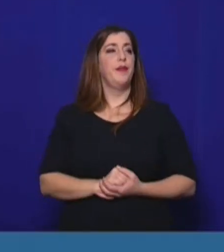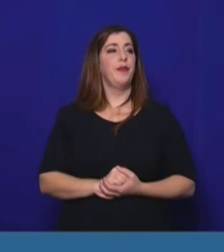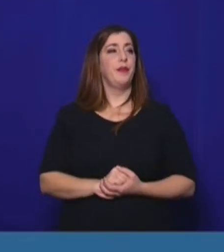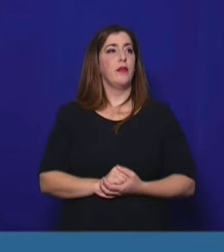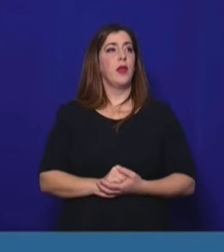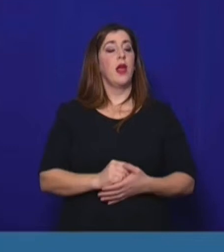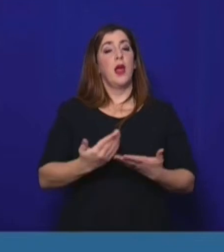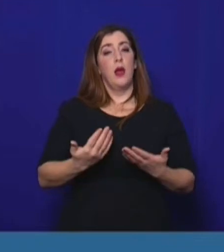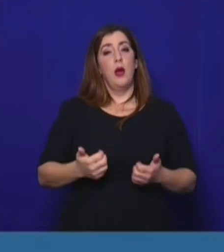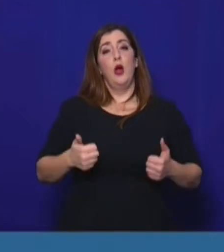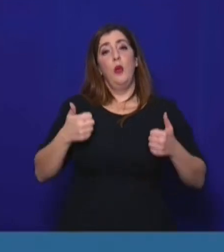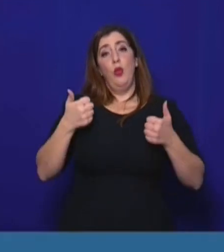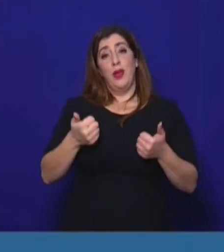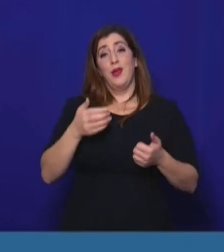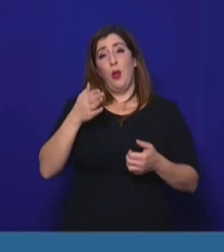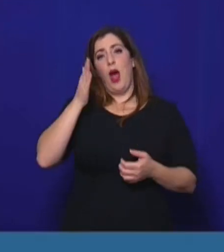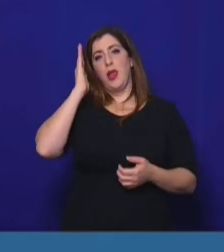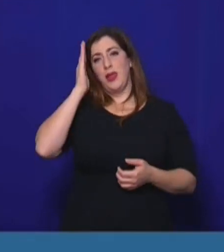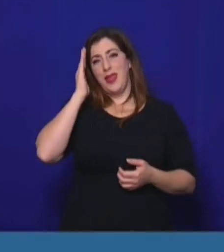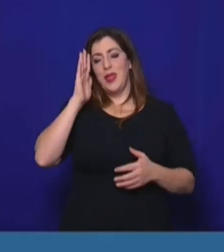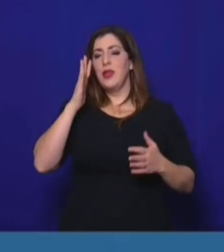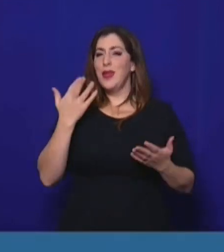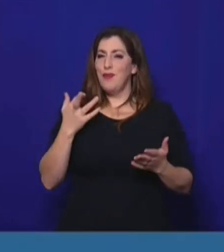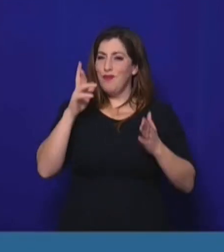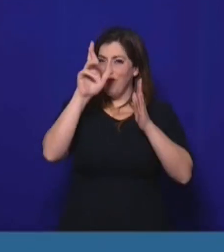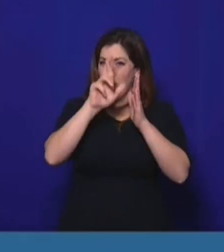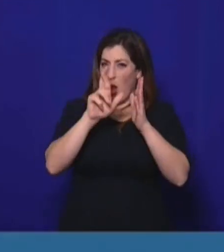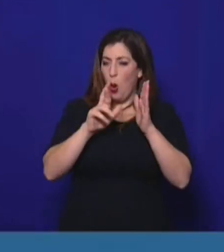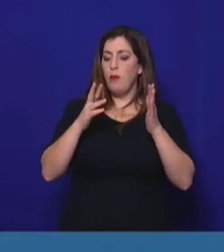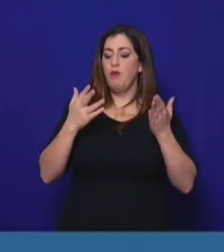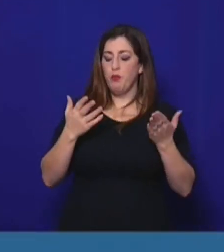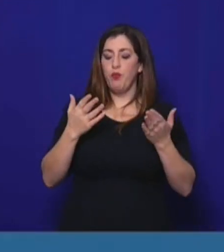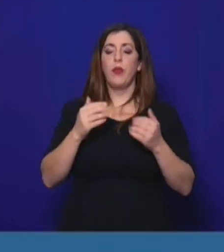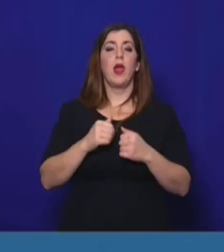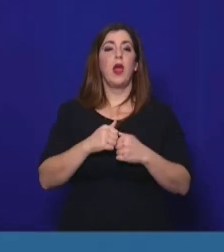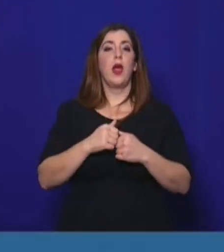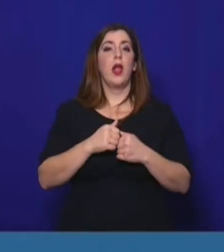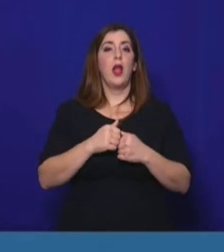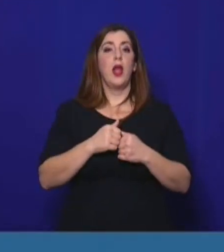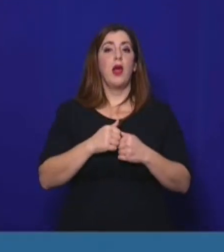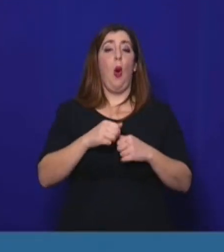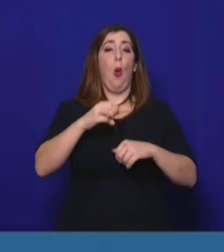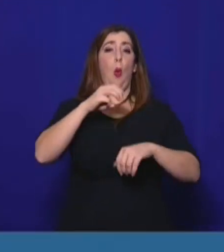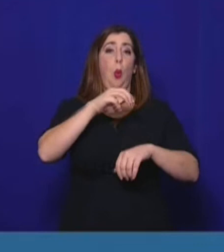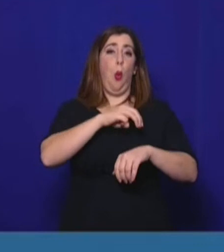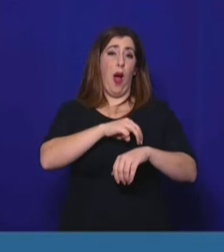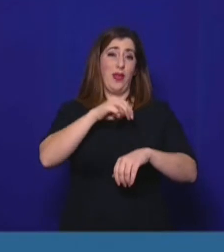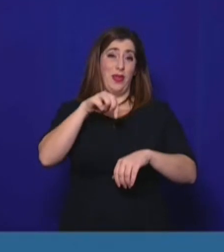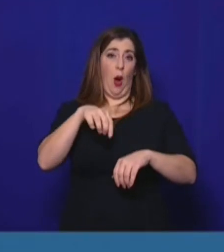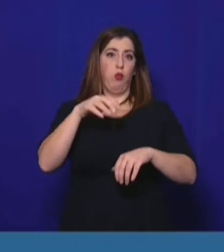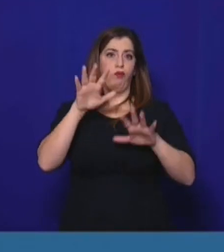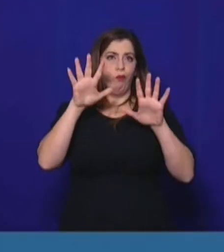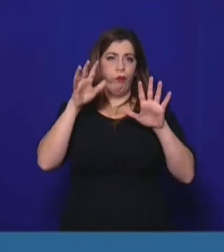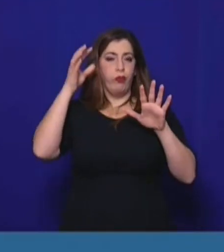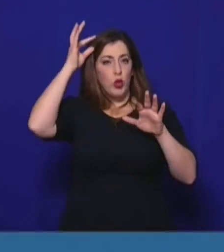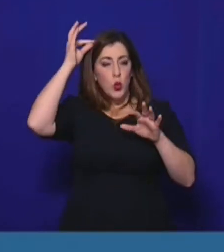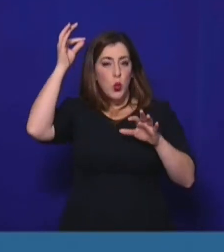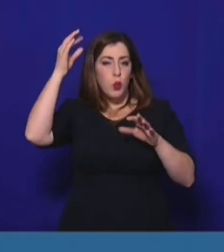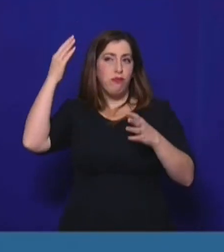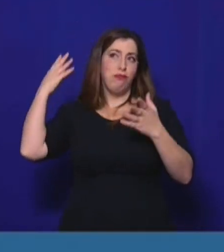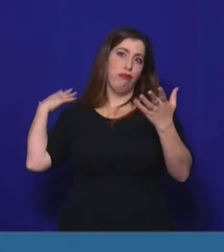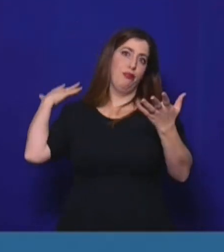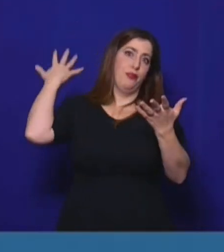ta' prevenzjoni li qegħdin hemmhekk dak li tallimna minn dan il-virus tul dan l-aħħar 10 xhur li lna għaddejjem minn din